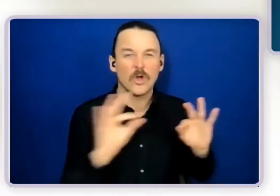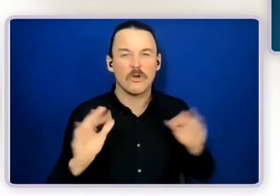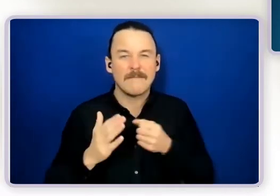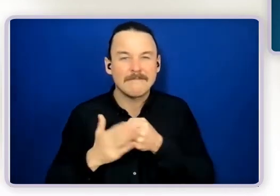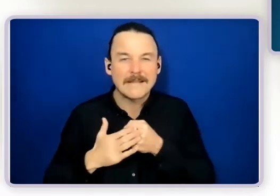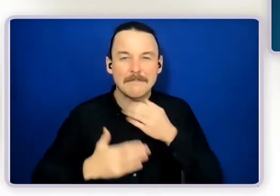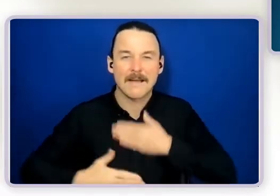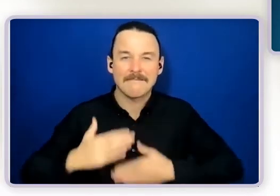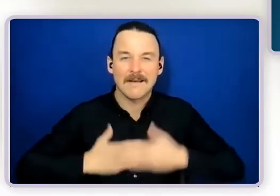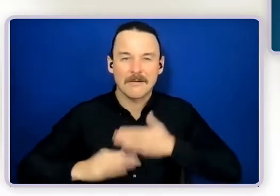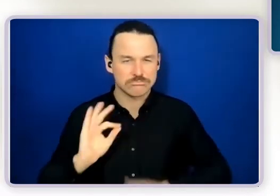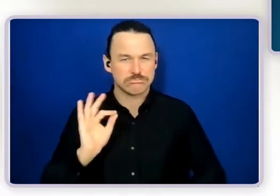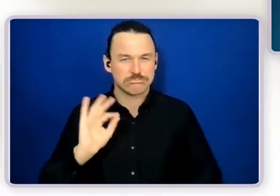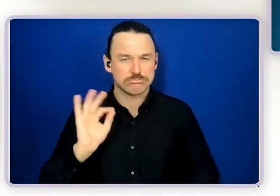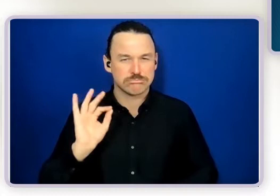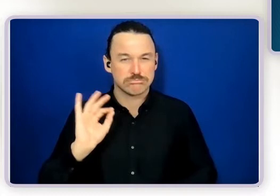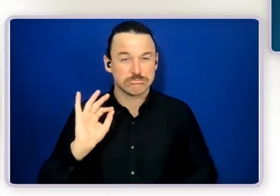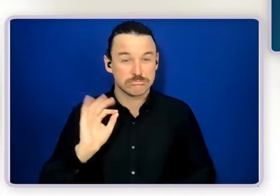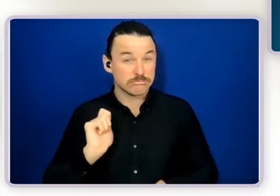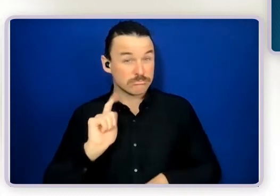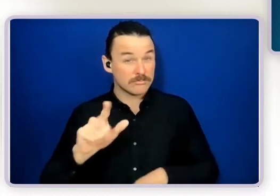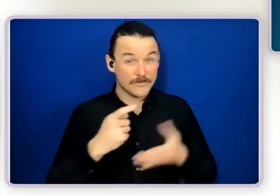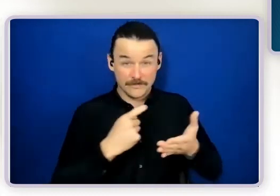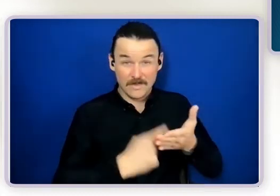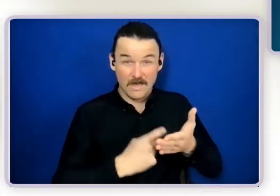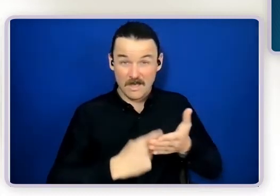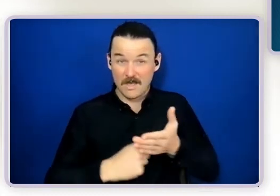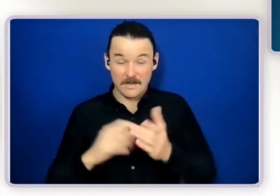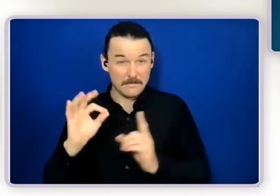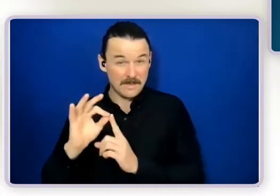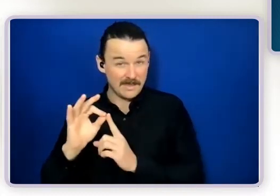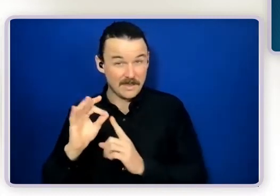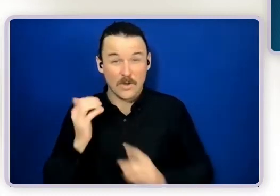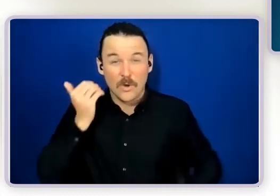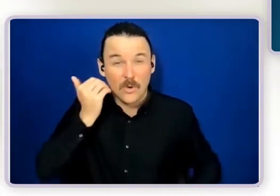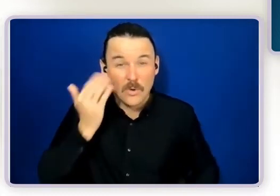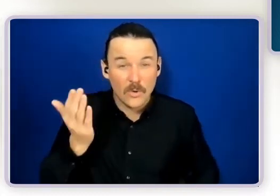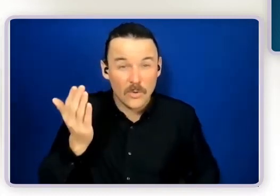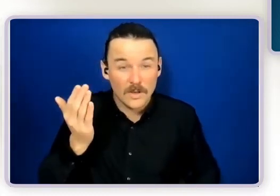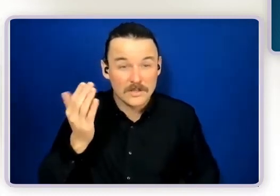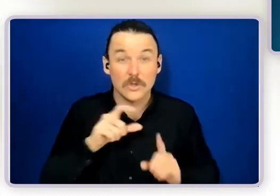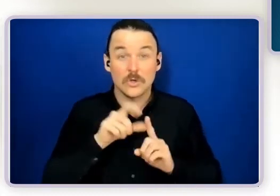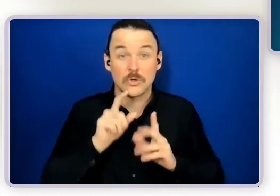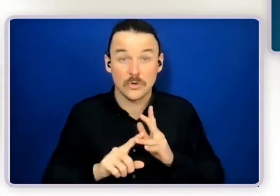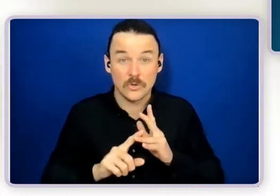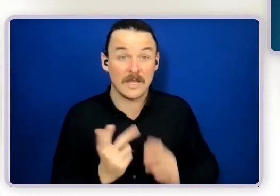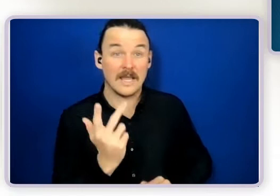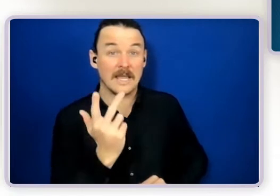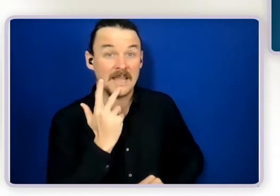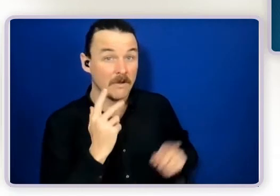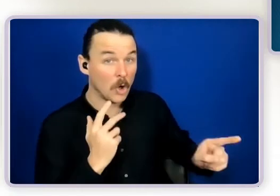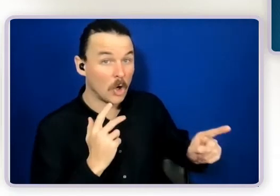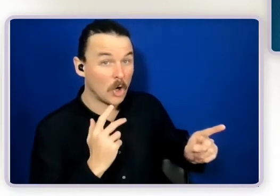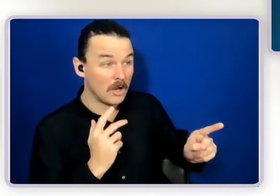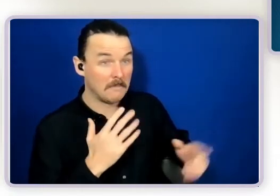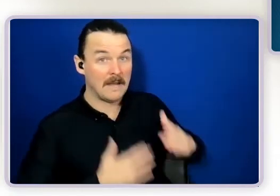nearly always used in response to behaviours of concern. So they say, for